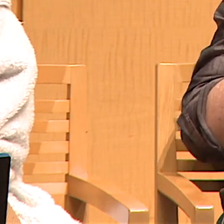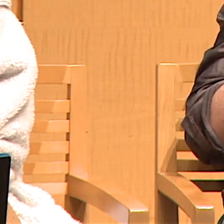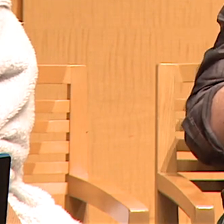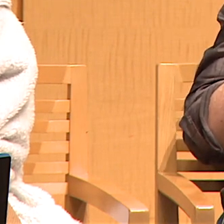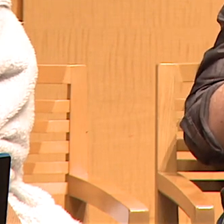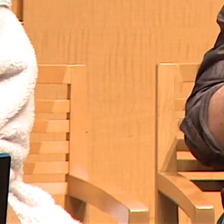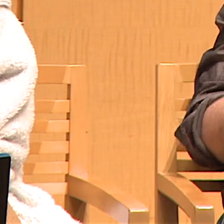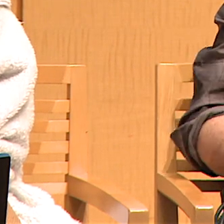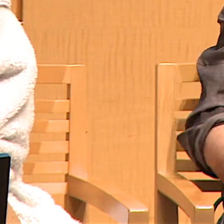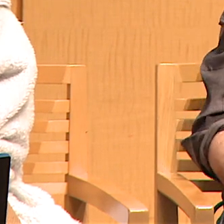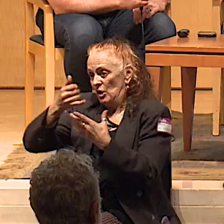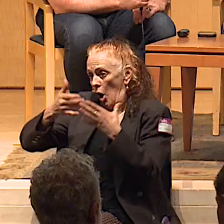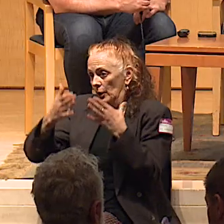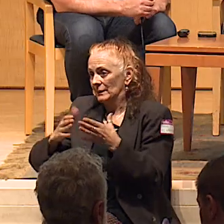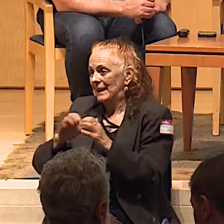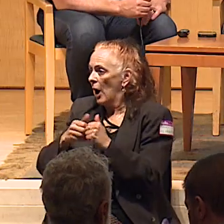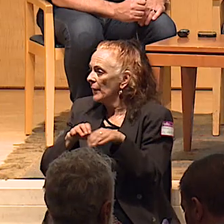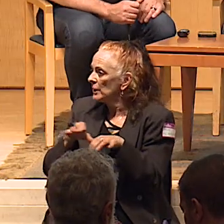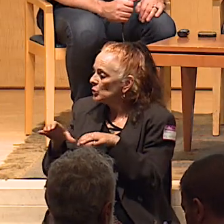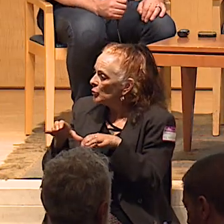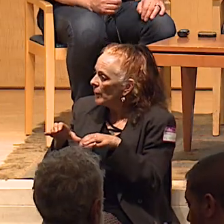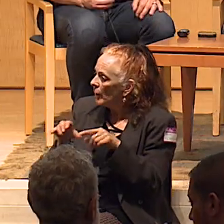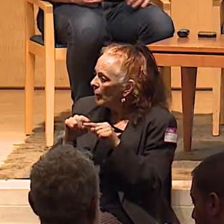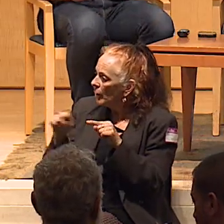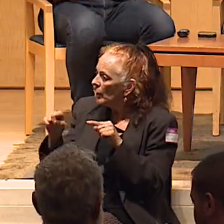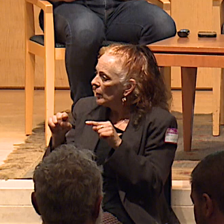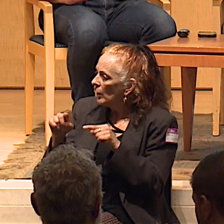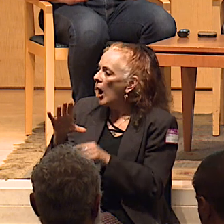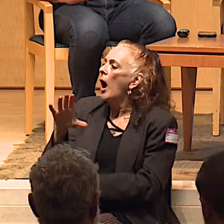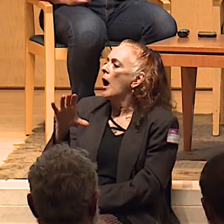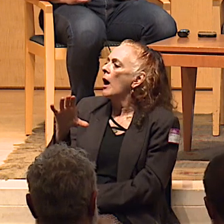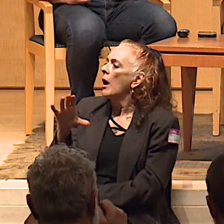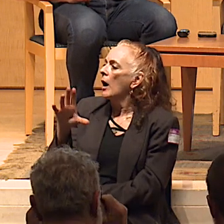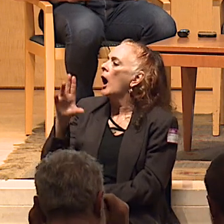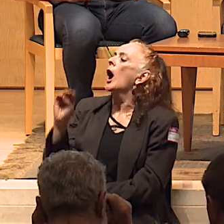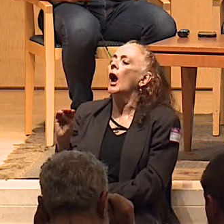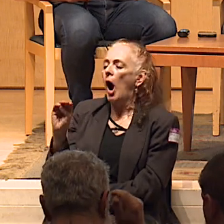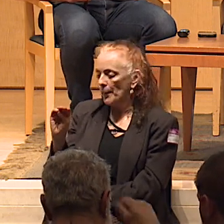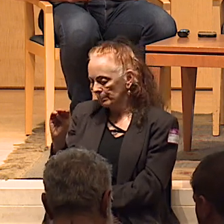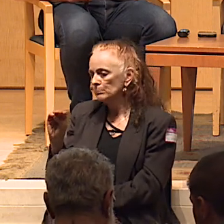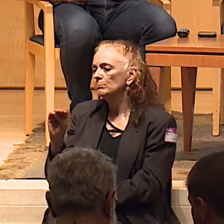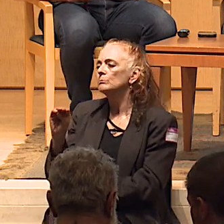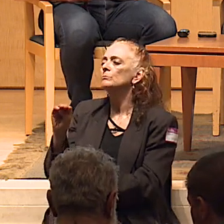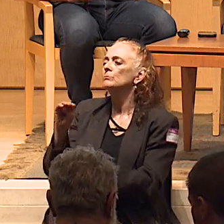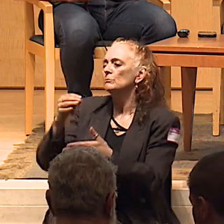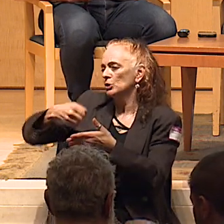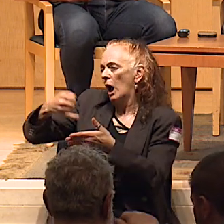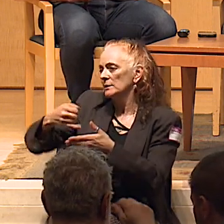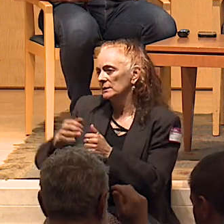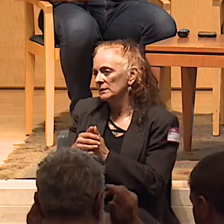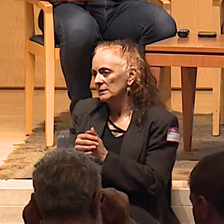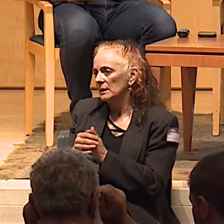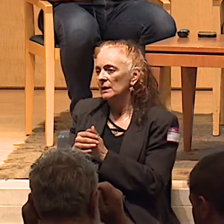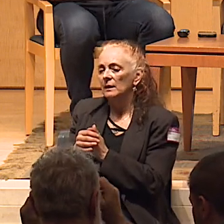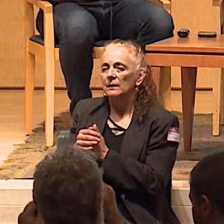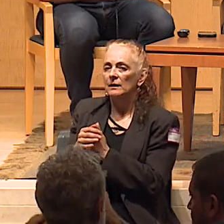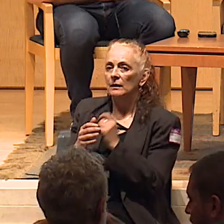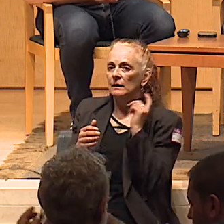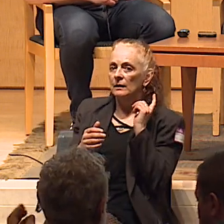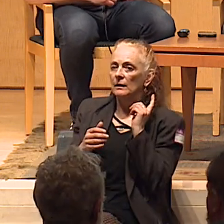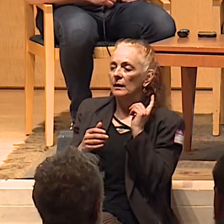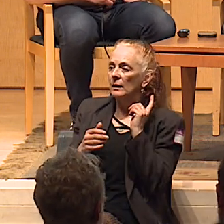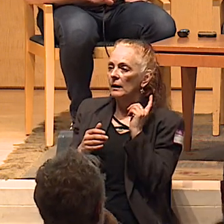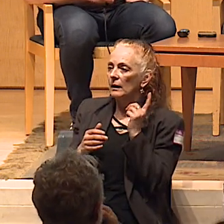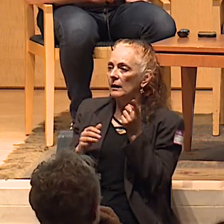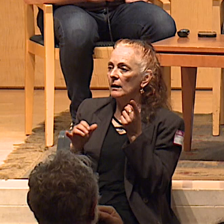okay. I felt like that image that we just saw of yours had a lot of ropey strands. Were you really like, that